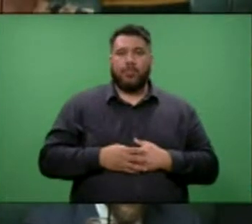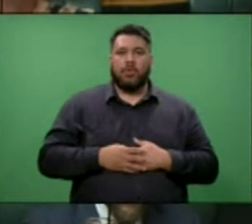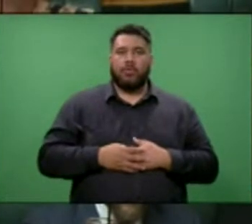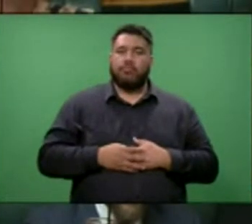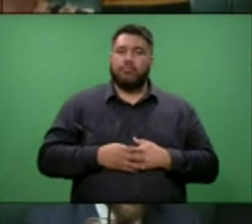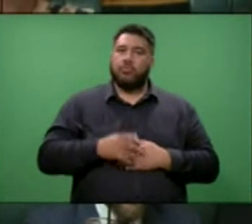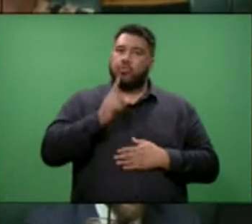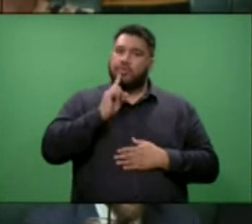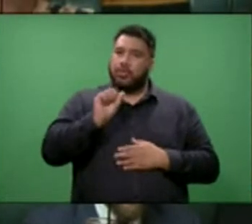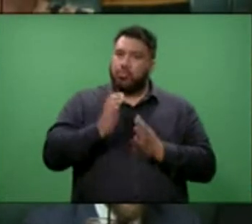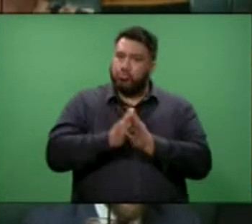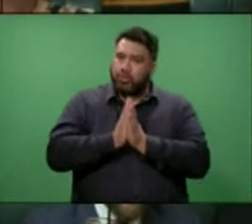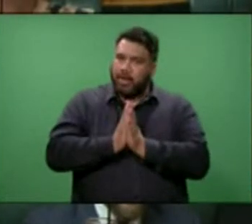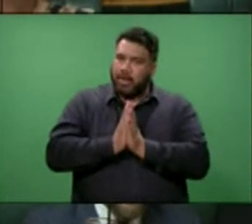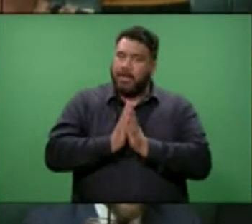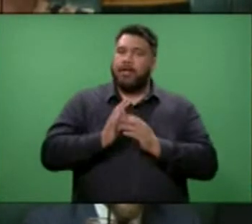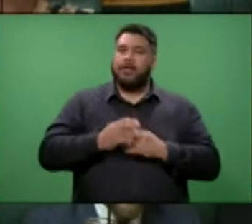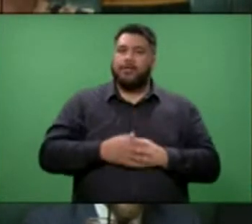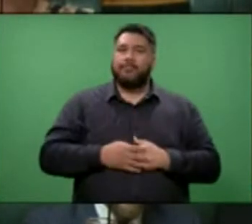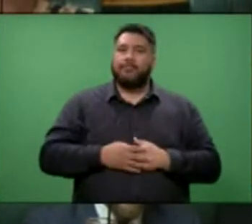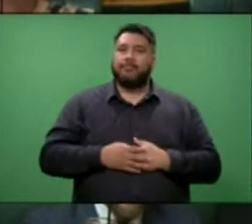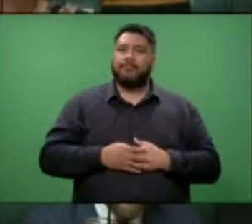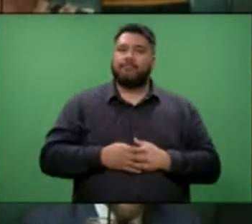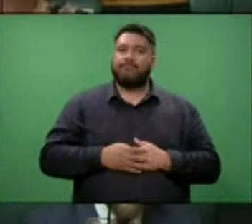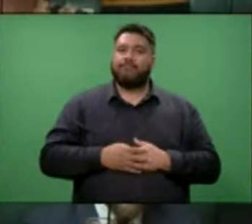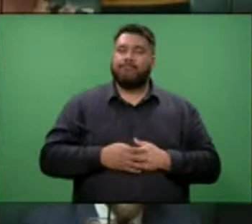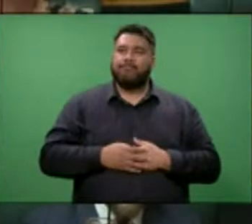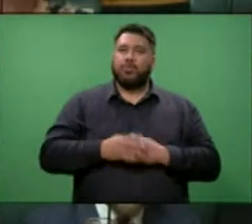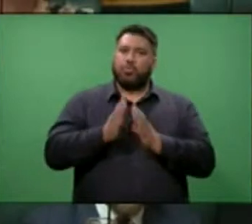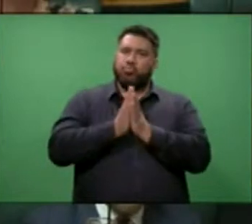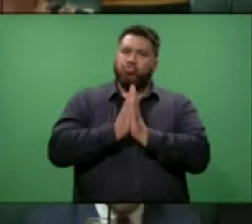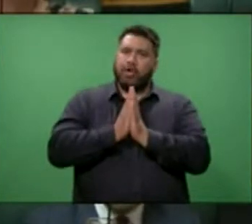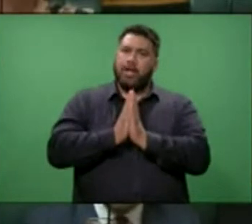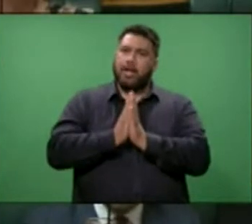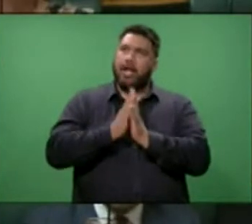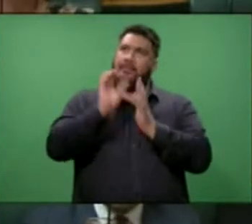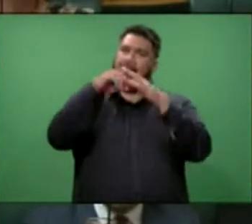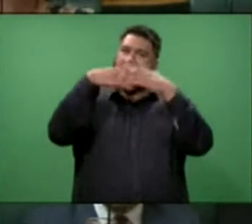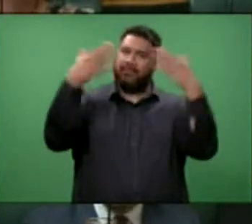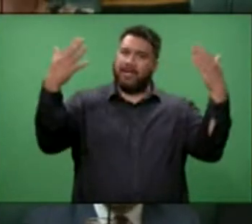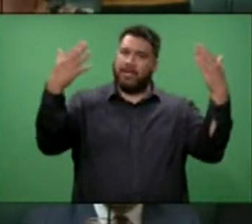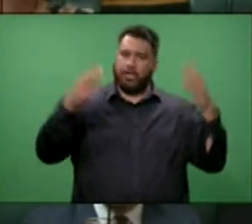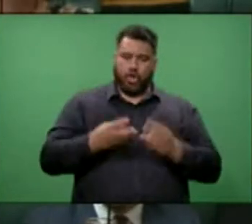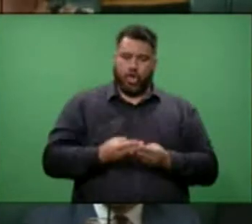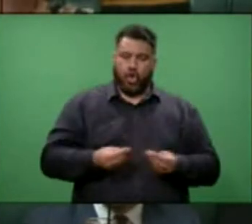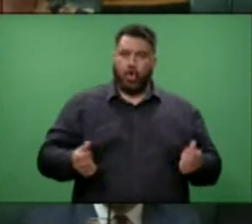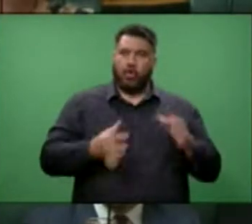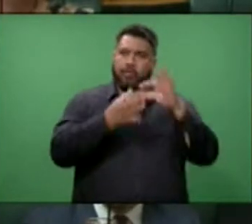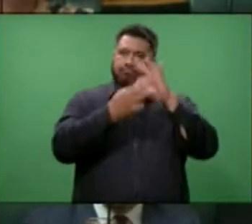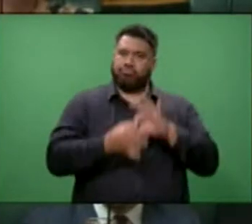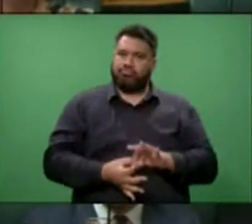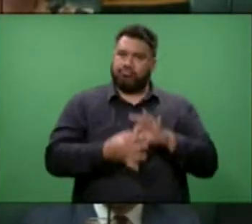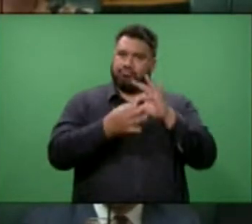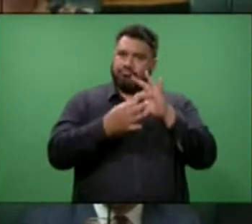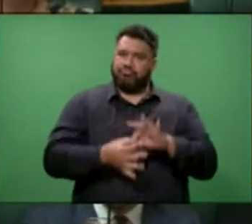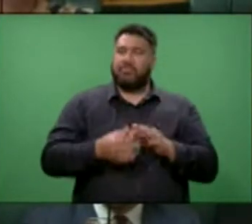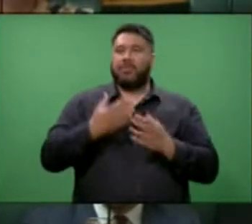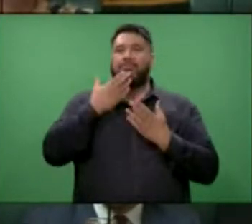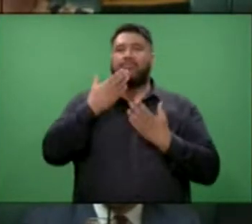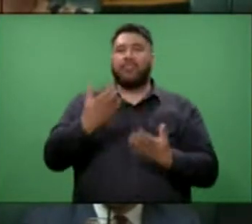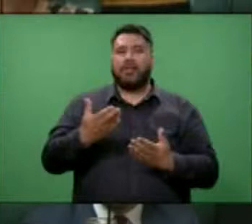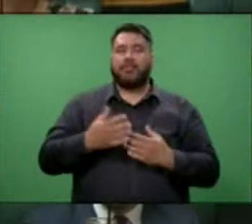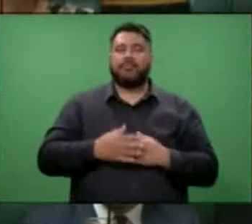whenua, te whenua ki te rangi. Nā reira tēnā rā koe, tēnā rā hoki koe. Nau nei nā te kāwana tianara I whakamanahia